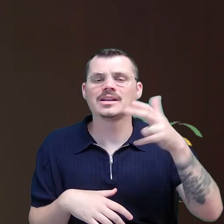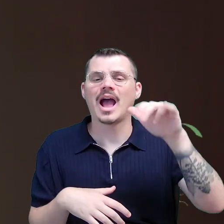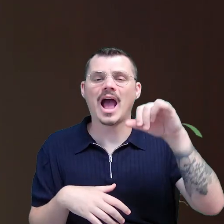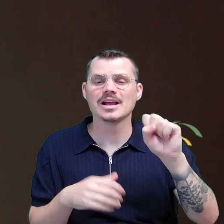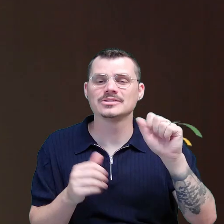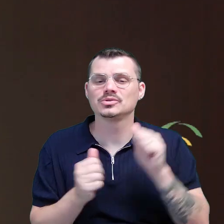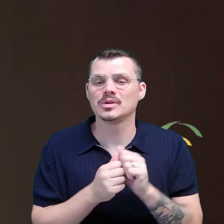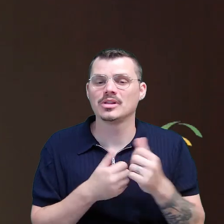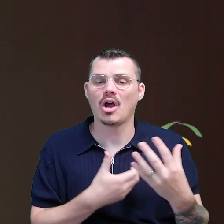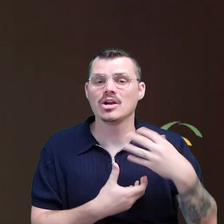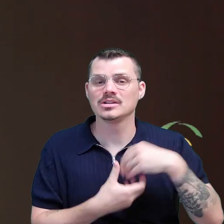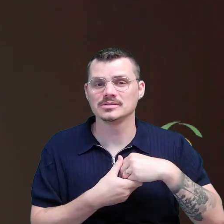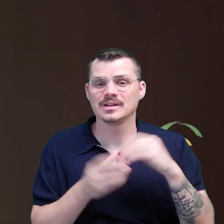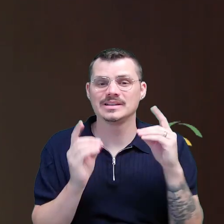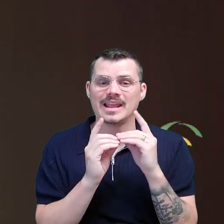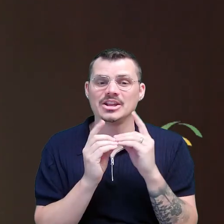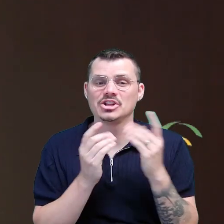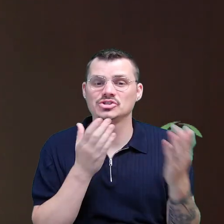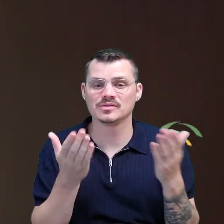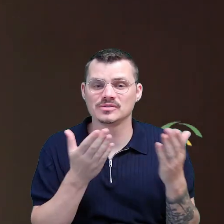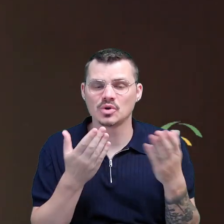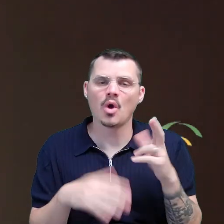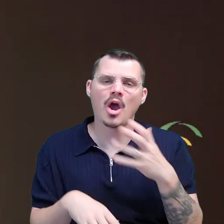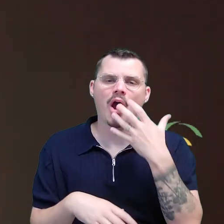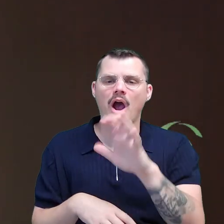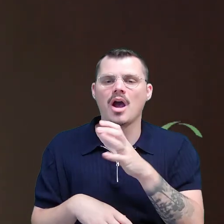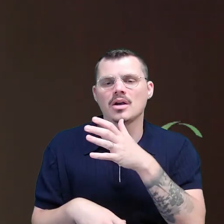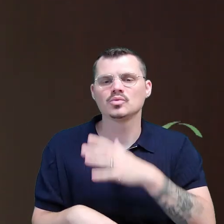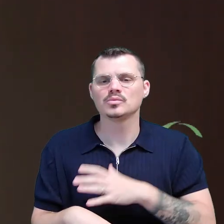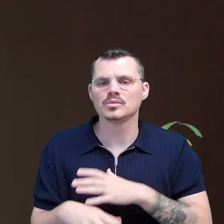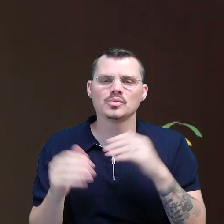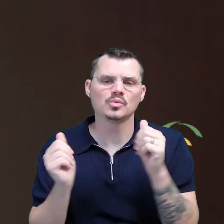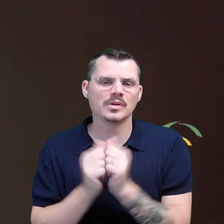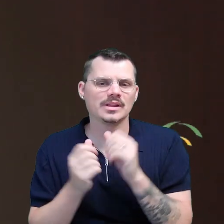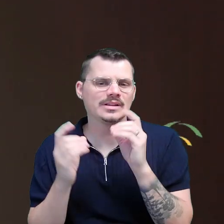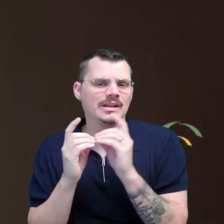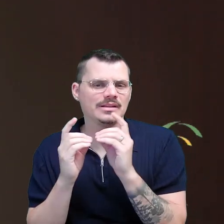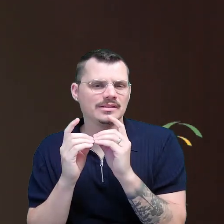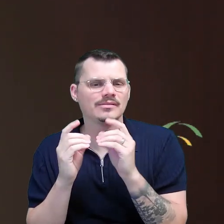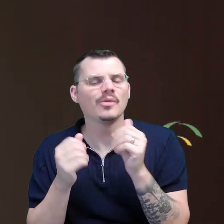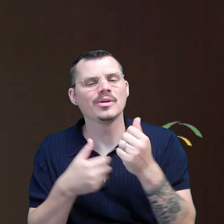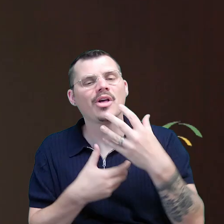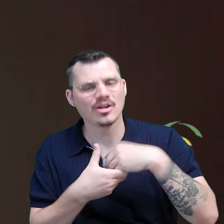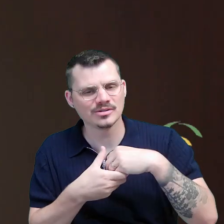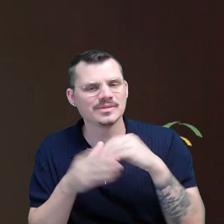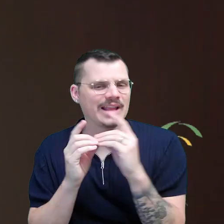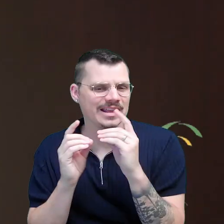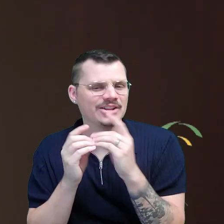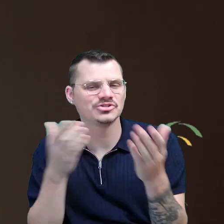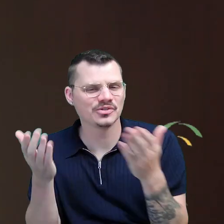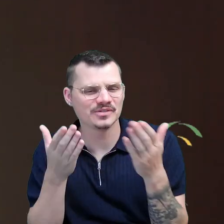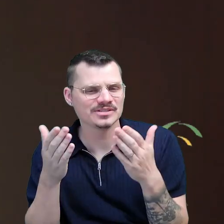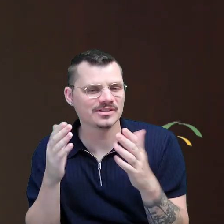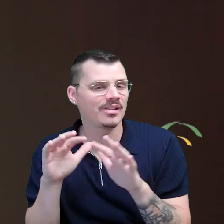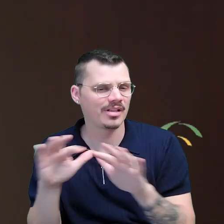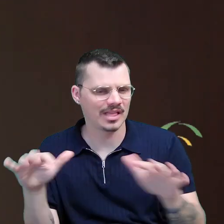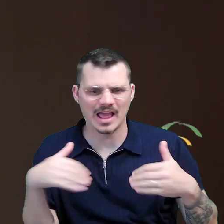autism dating service and a hot gals with autism dating service, and so